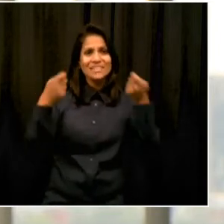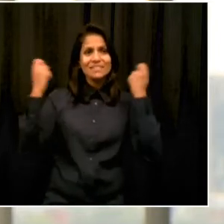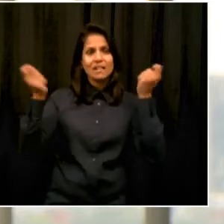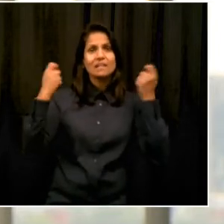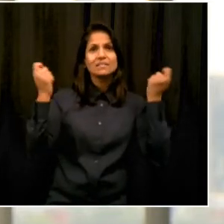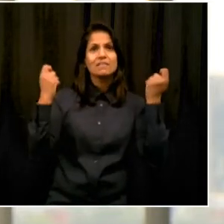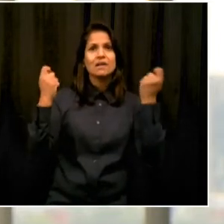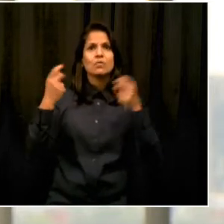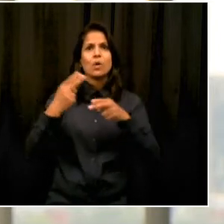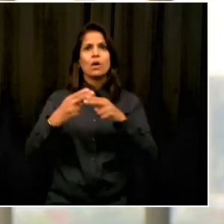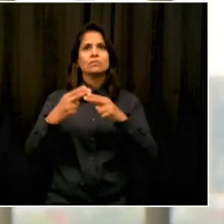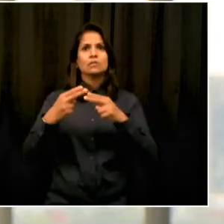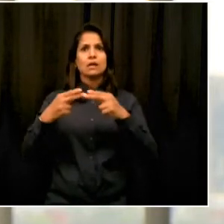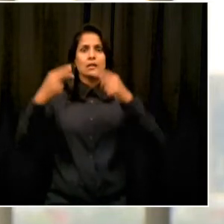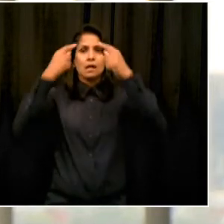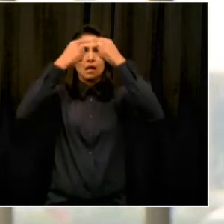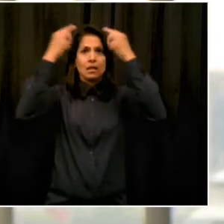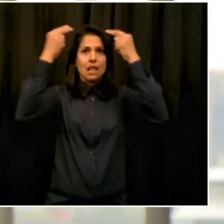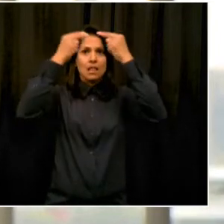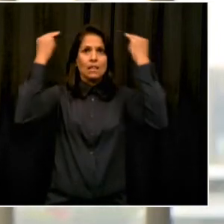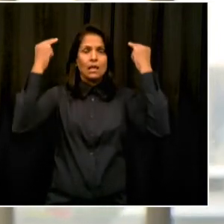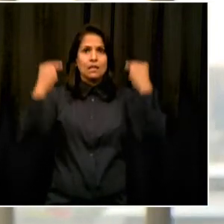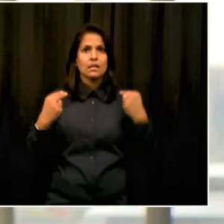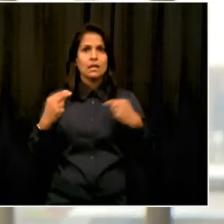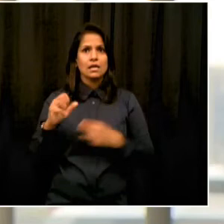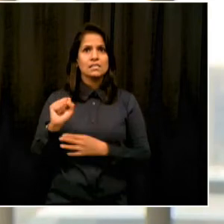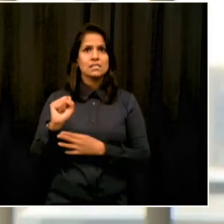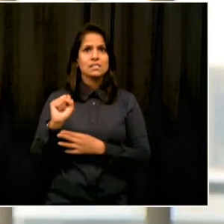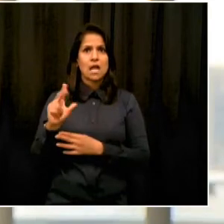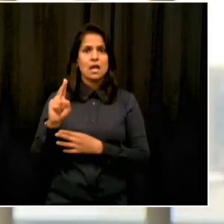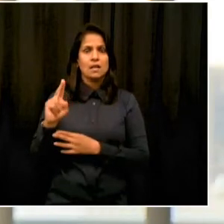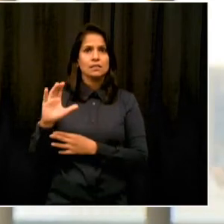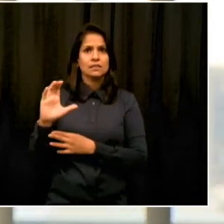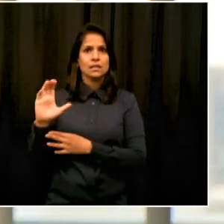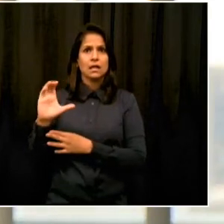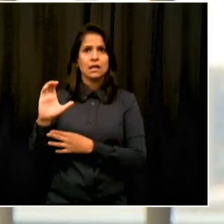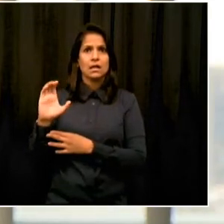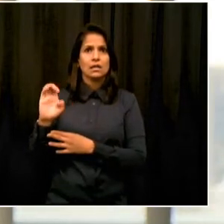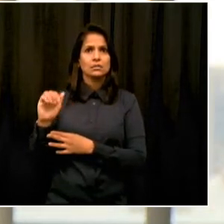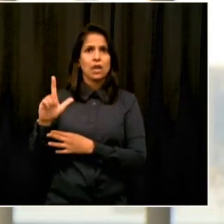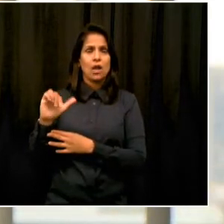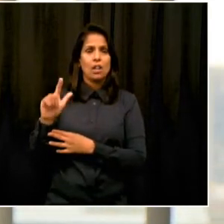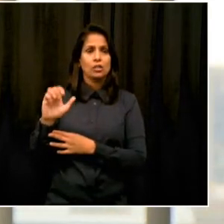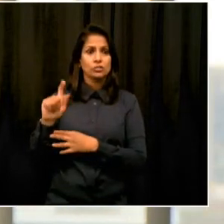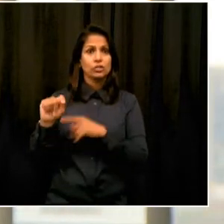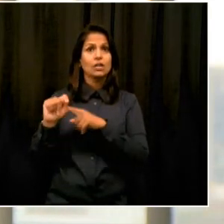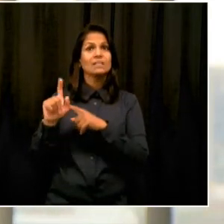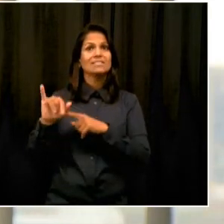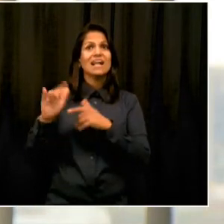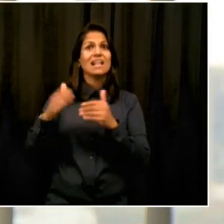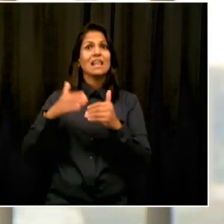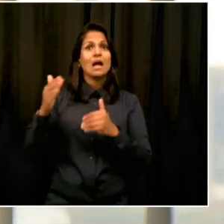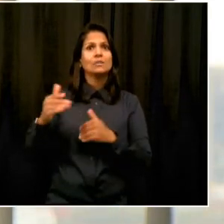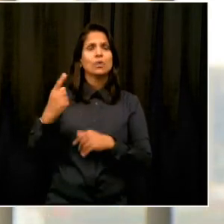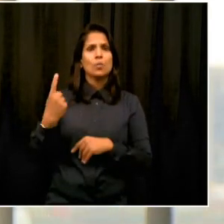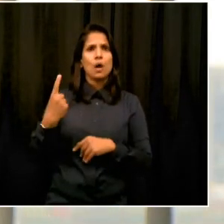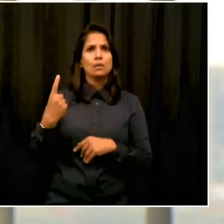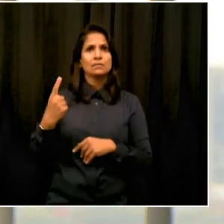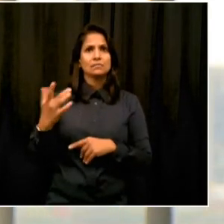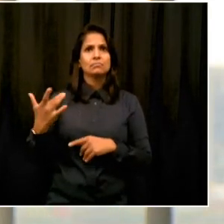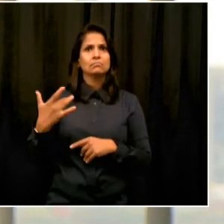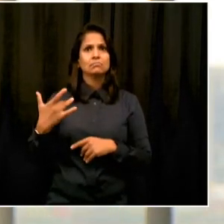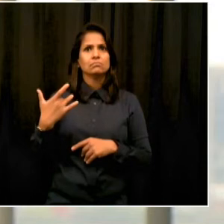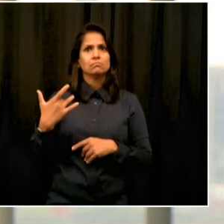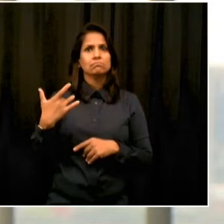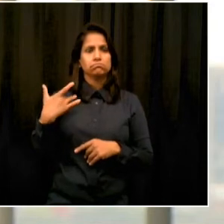and with their megaphones attached with messages in Yiddish and in English, reminding people that